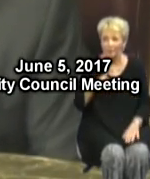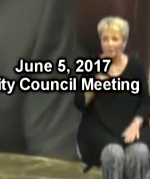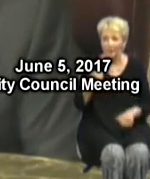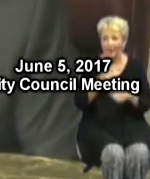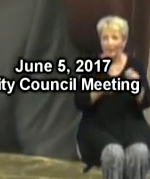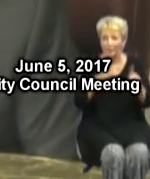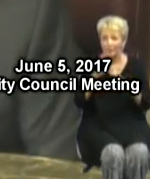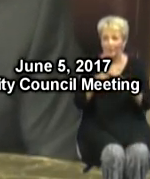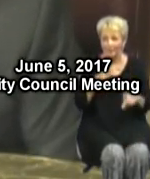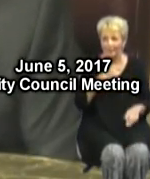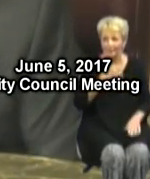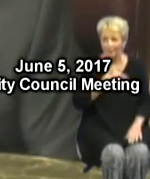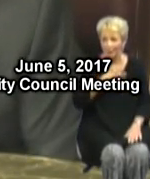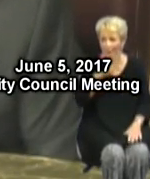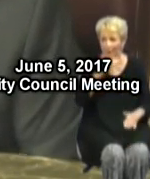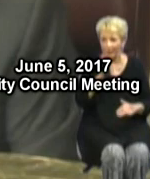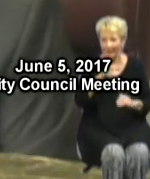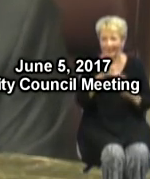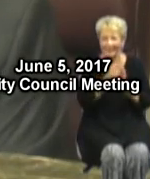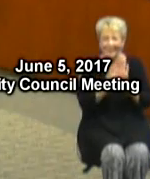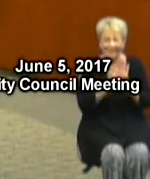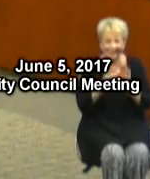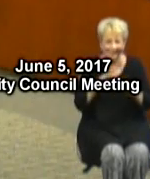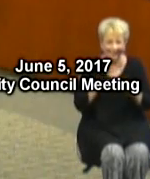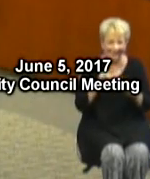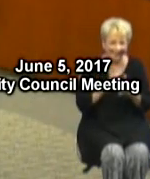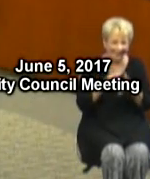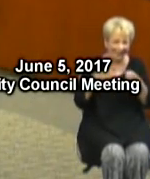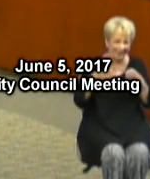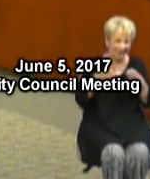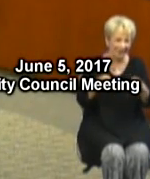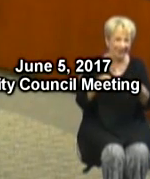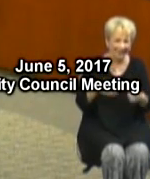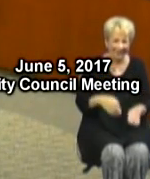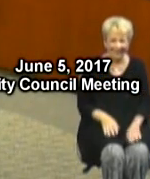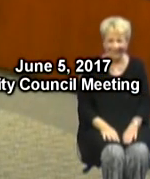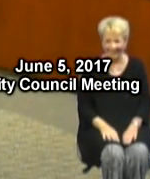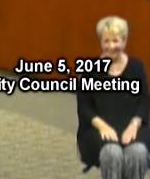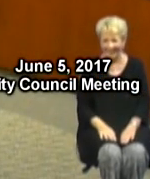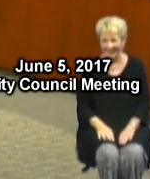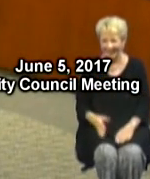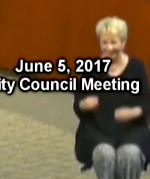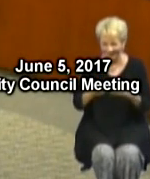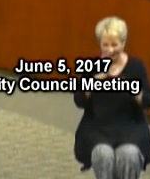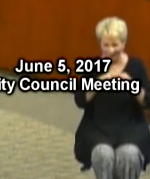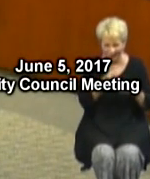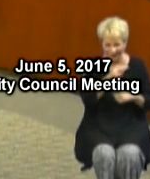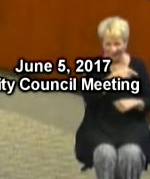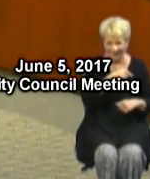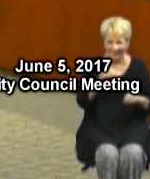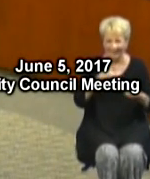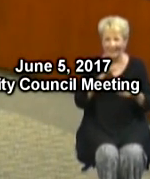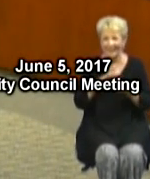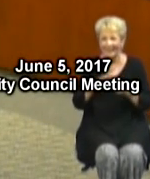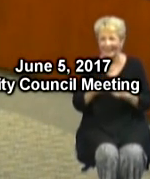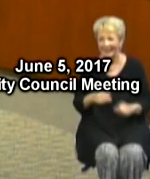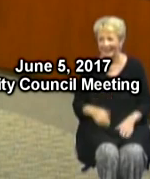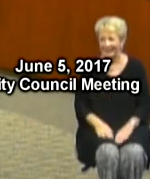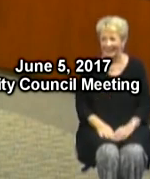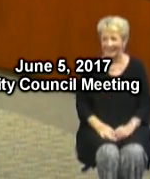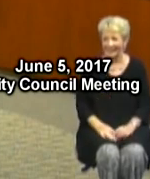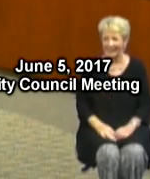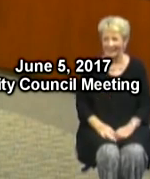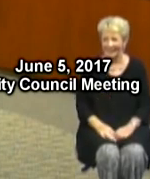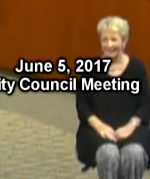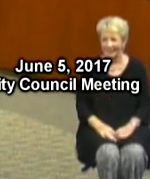Everyone's interested. And my mother-in-law used to live on that corner. So. We can't lose more than one of you now. We don't have enough to vote. So I move we